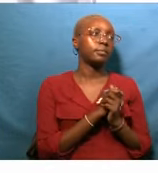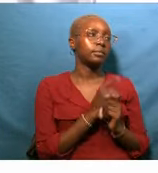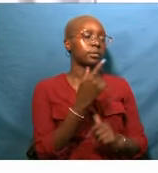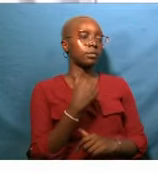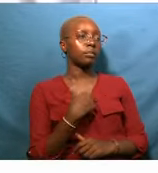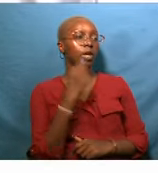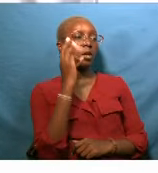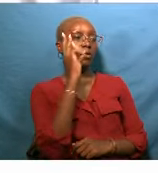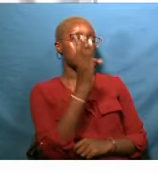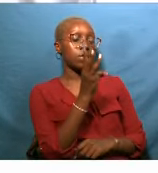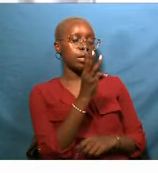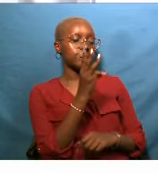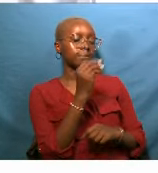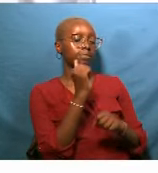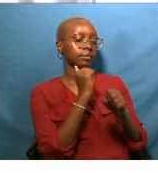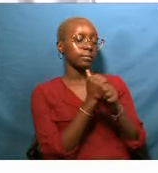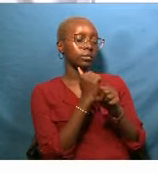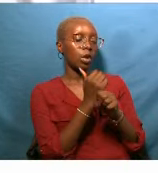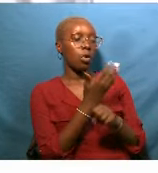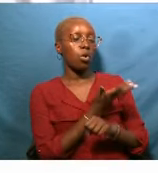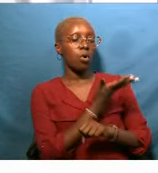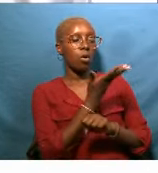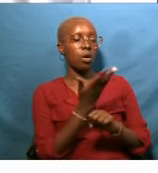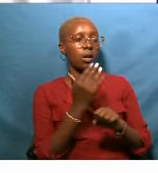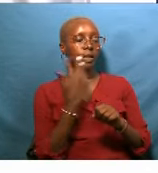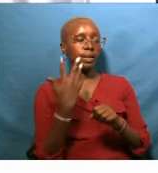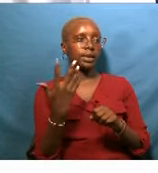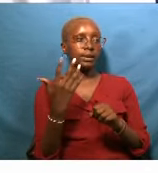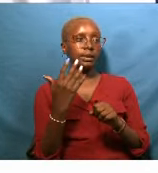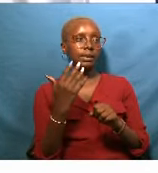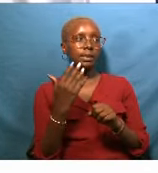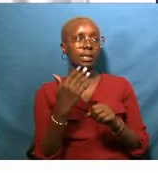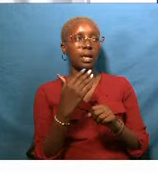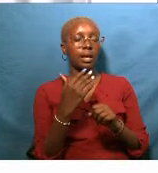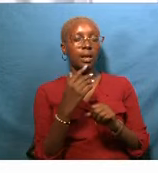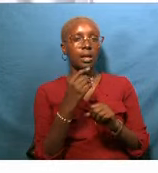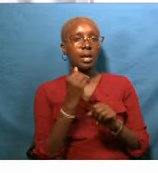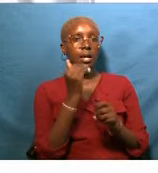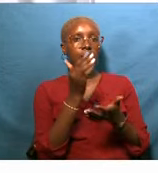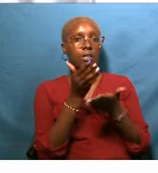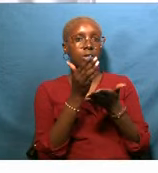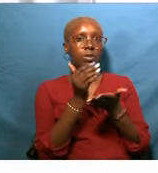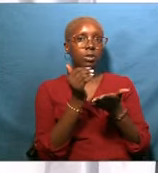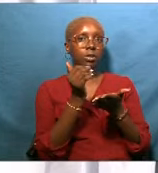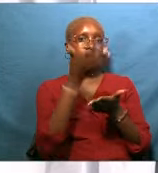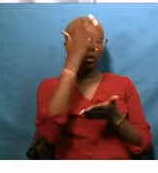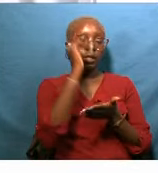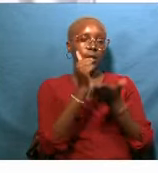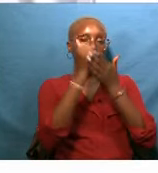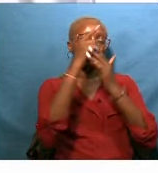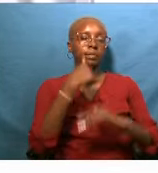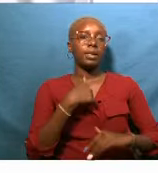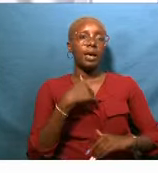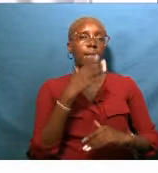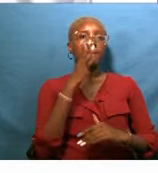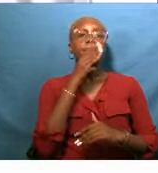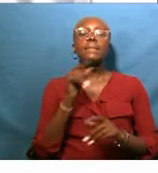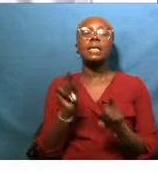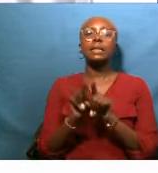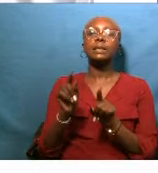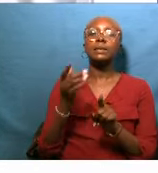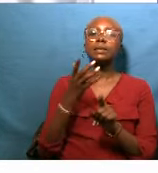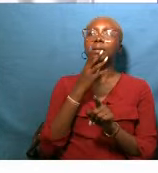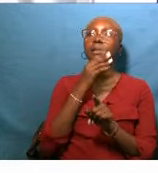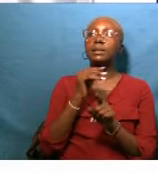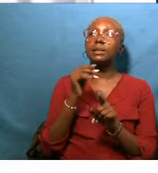I will endeavor to do all these things, God being my helper. Brothers and sisters in Christ,